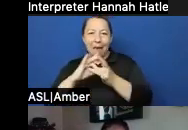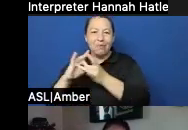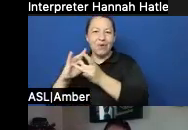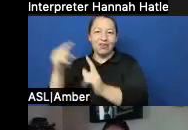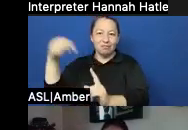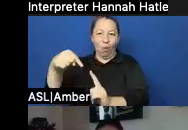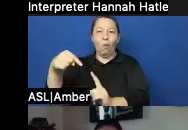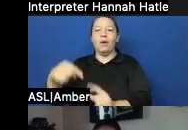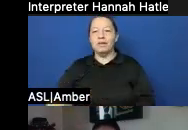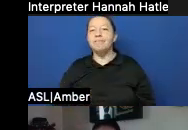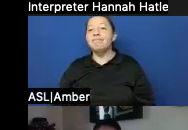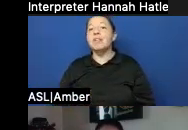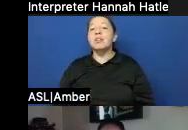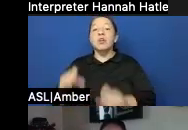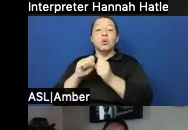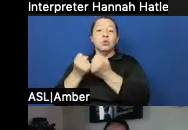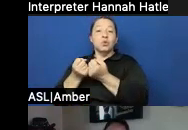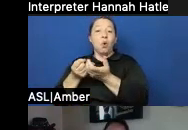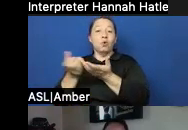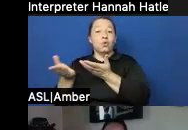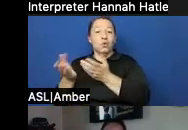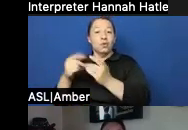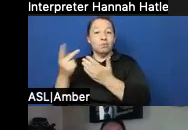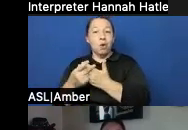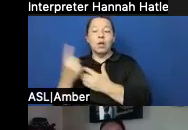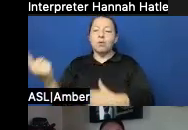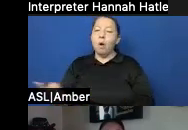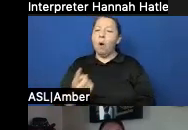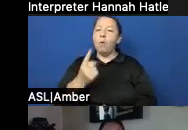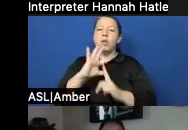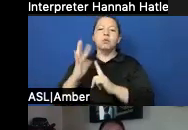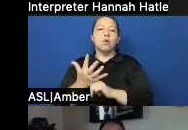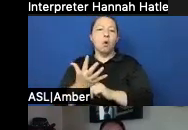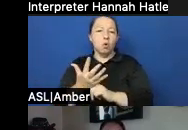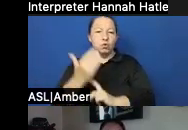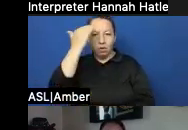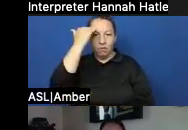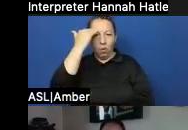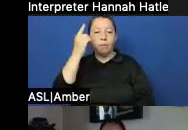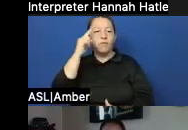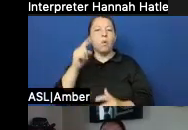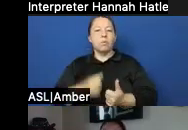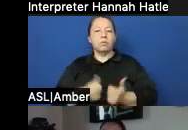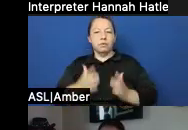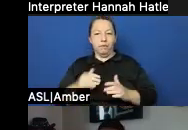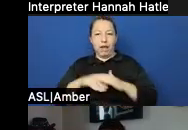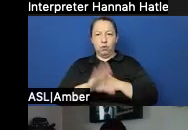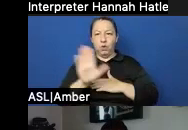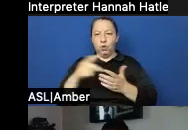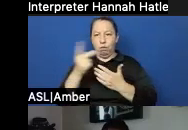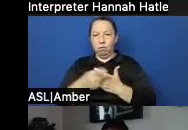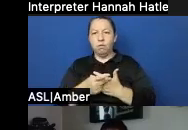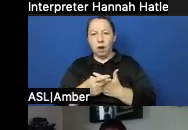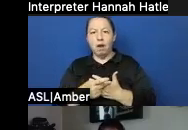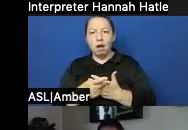Social service programs, and always be culturally informed for the survivors that are coming into your program, given that